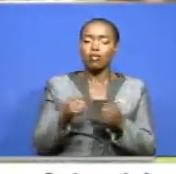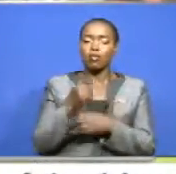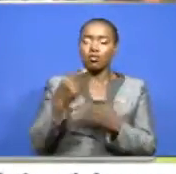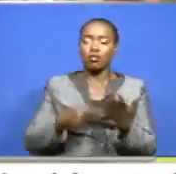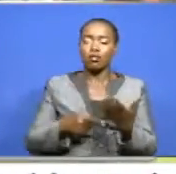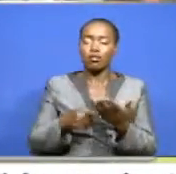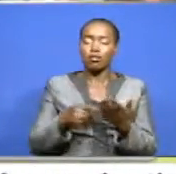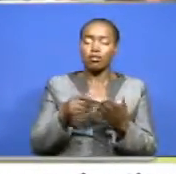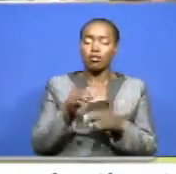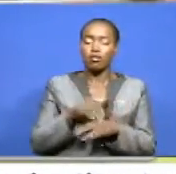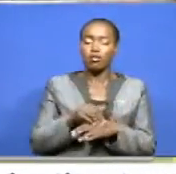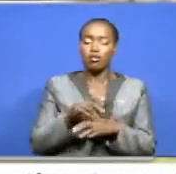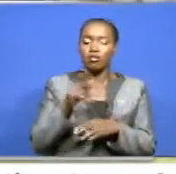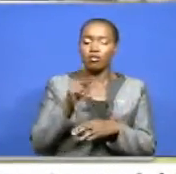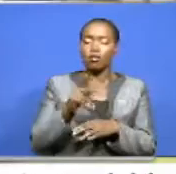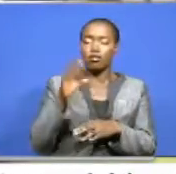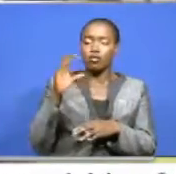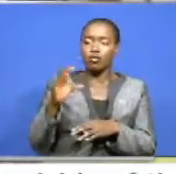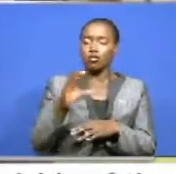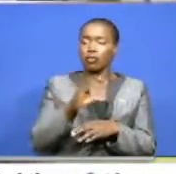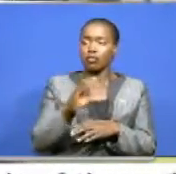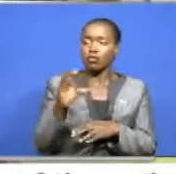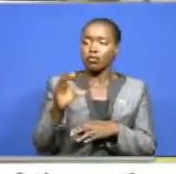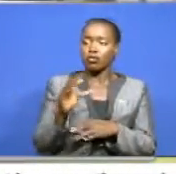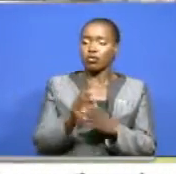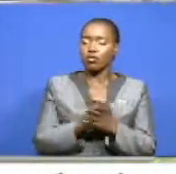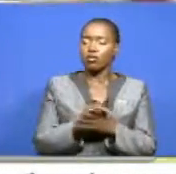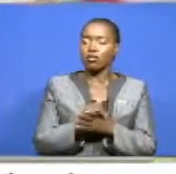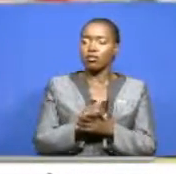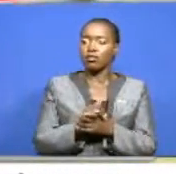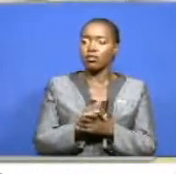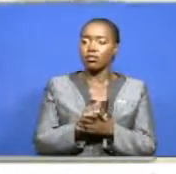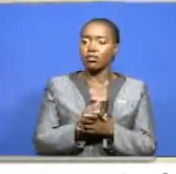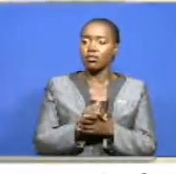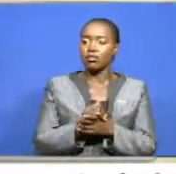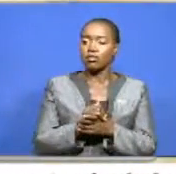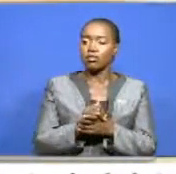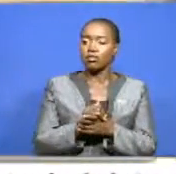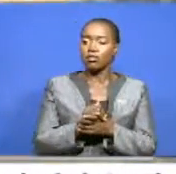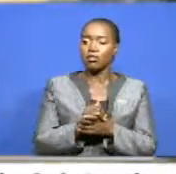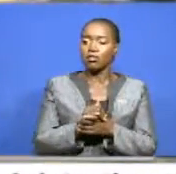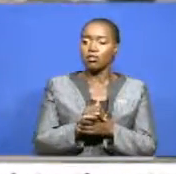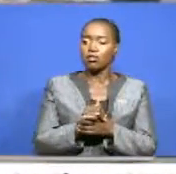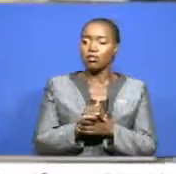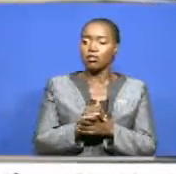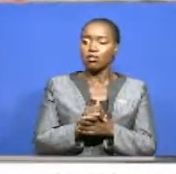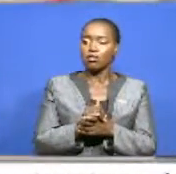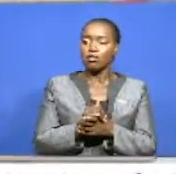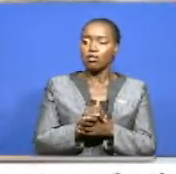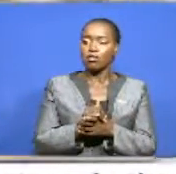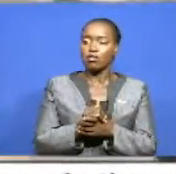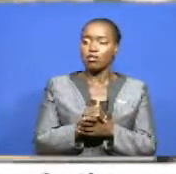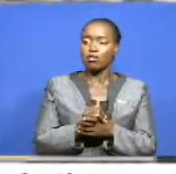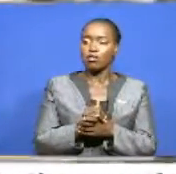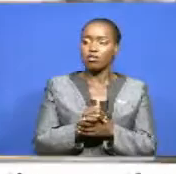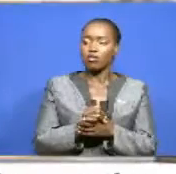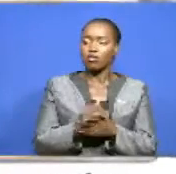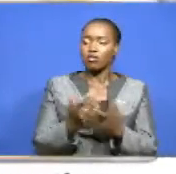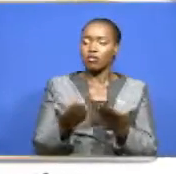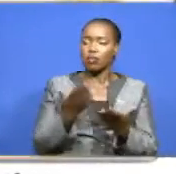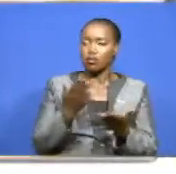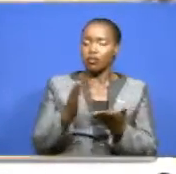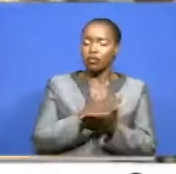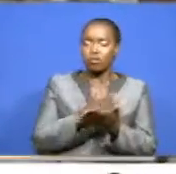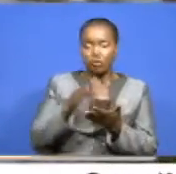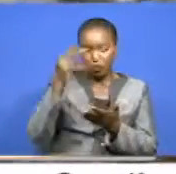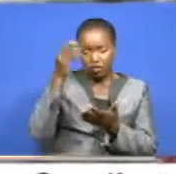at the KICC Commercial Grounds. Karibu sana, Bwana Governor. Maybe you can tell us your views over this